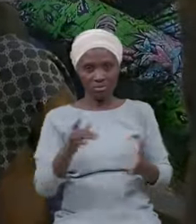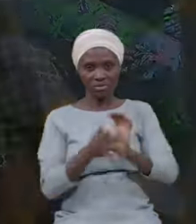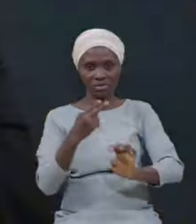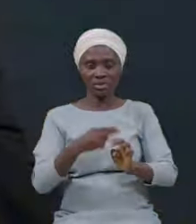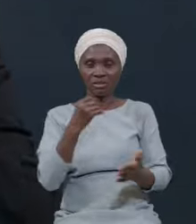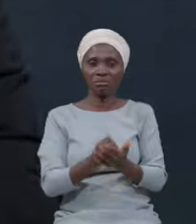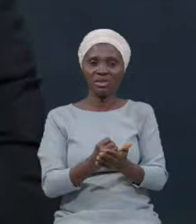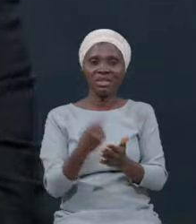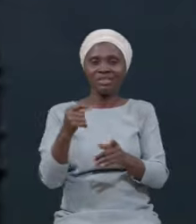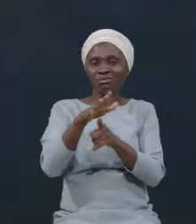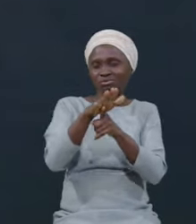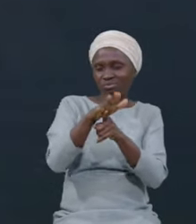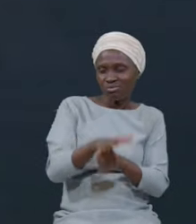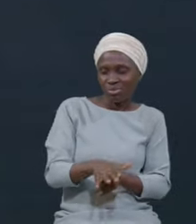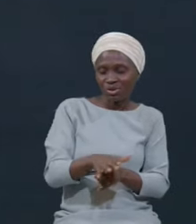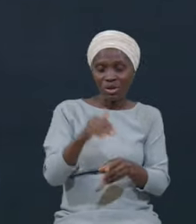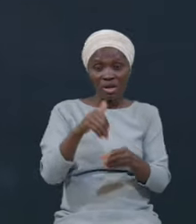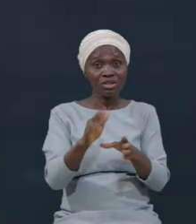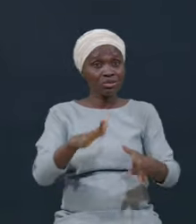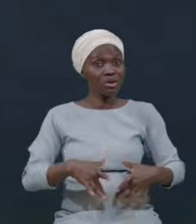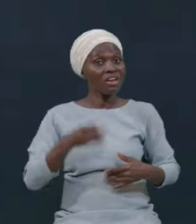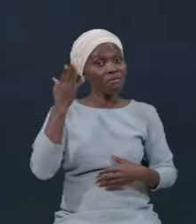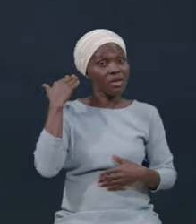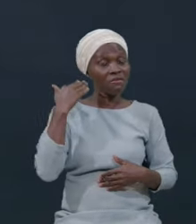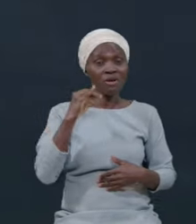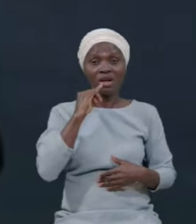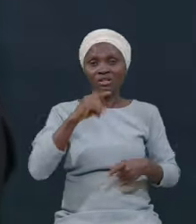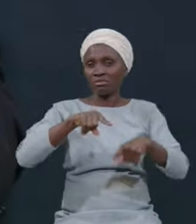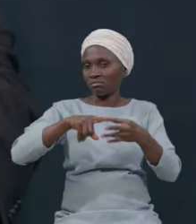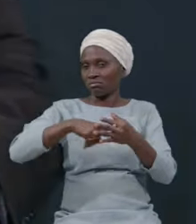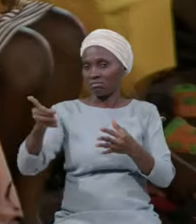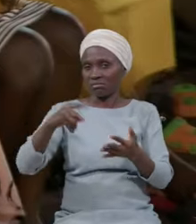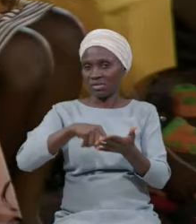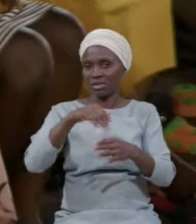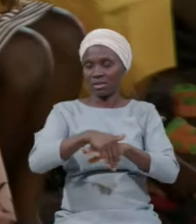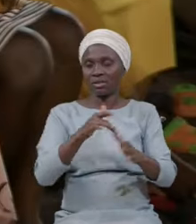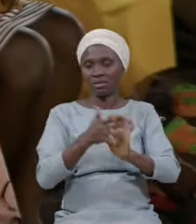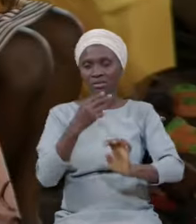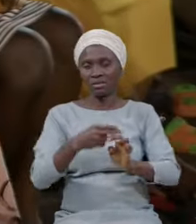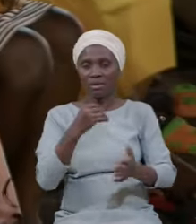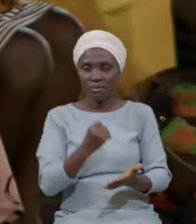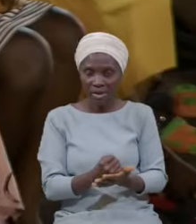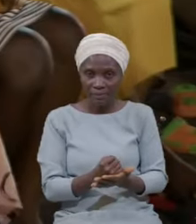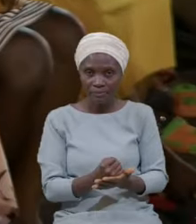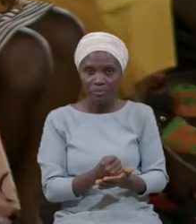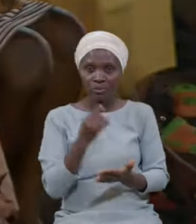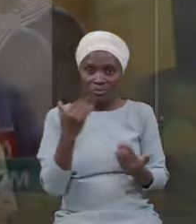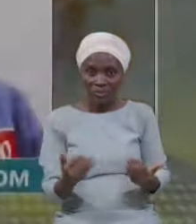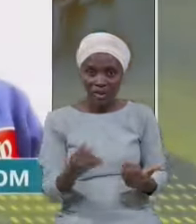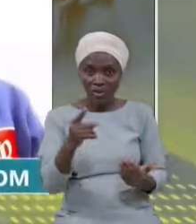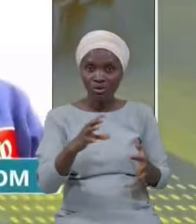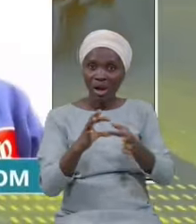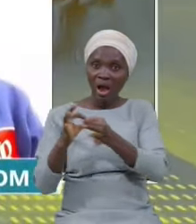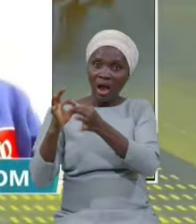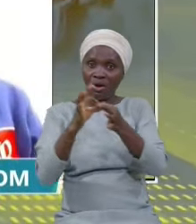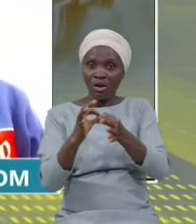in your life, depression is going away tonight in Jesus' name. Acquaint yourself with him and be at